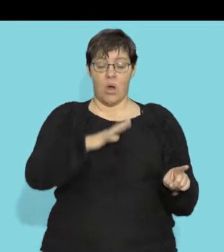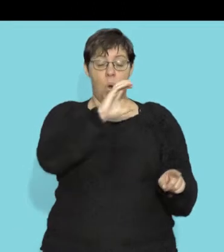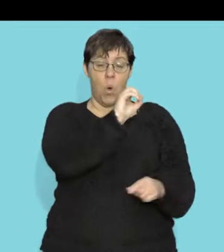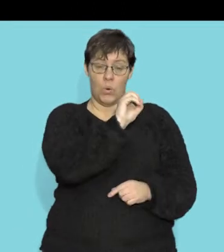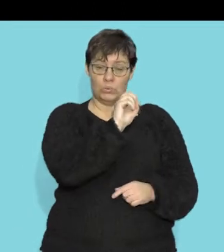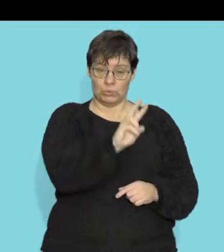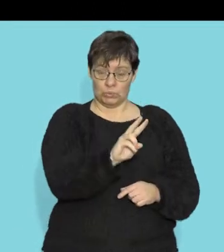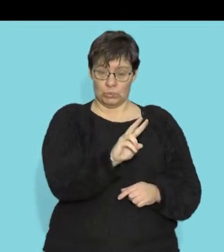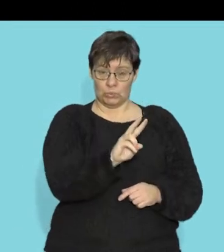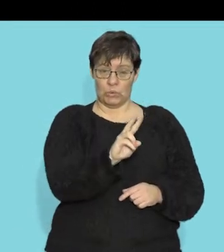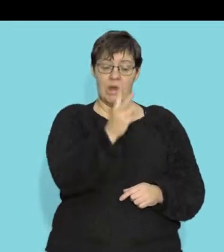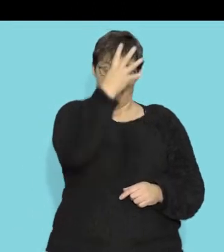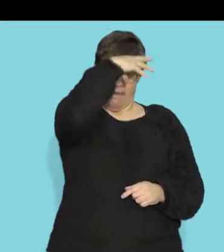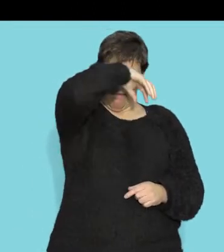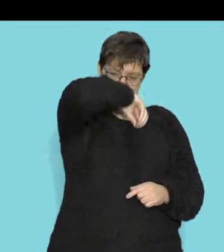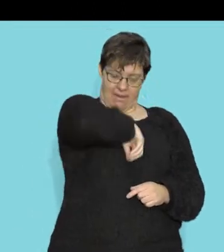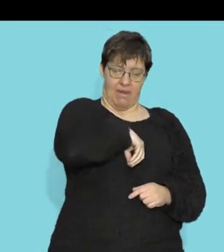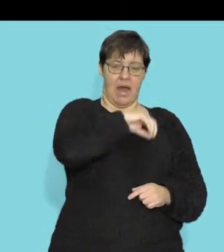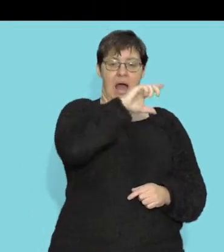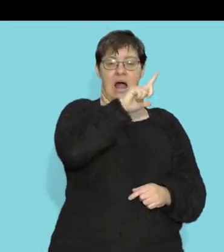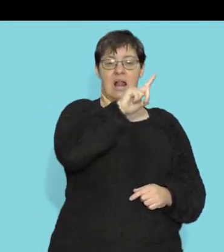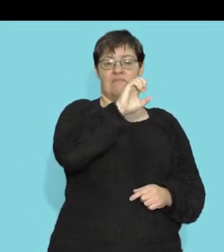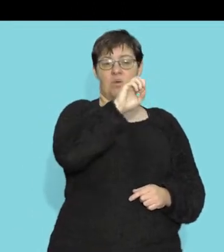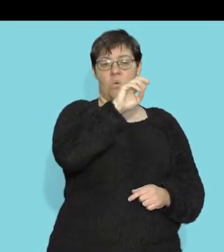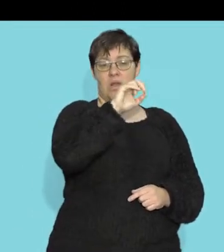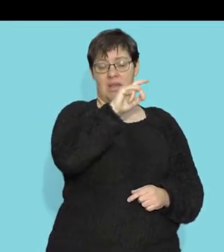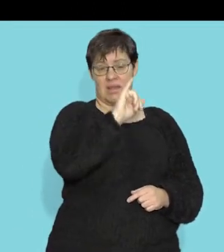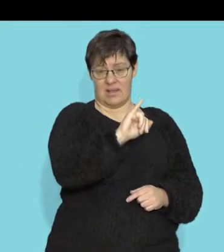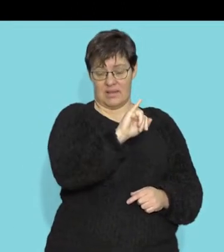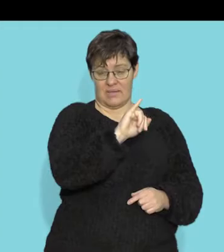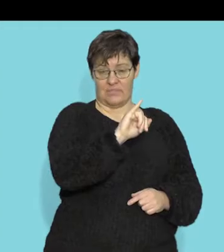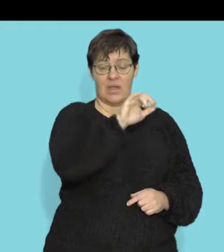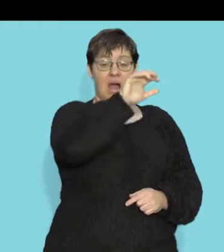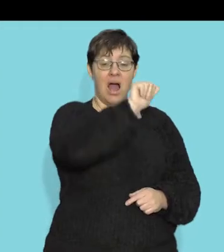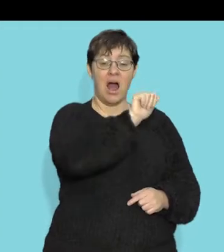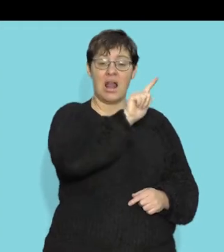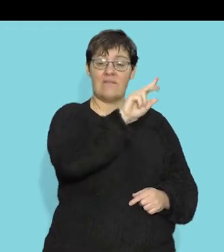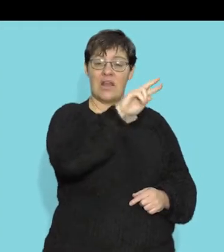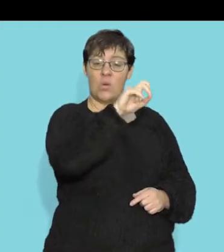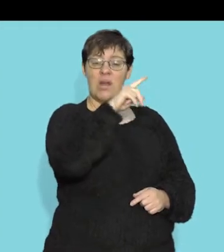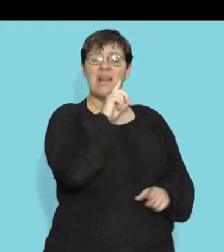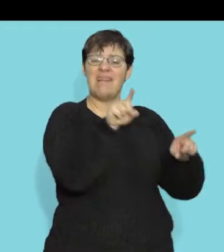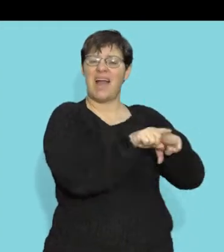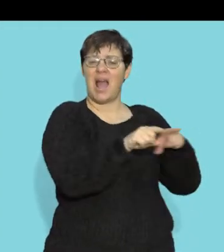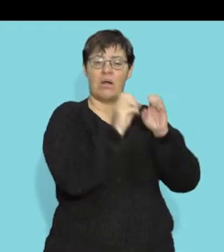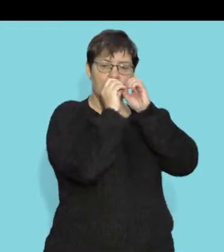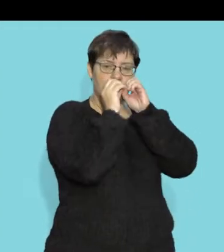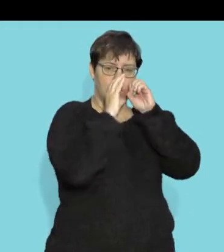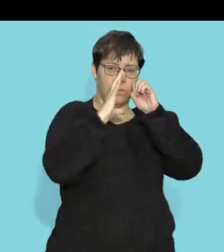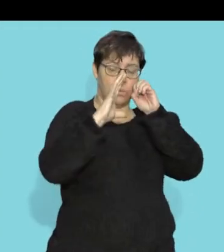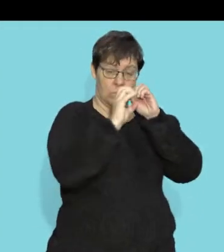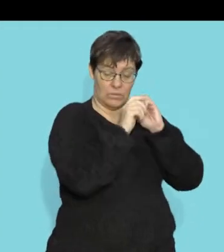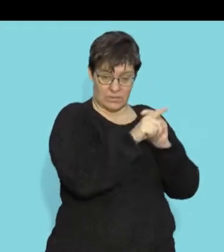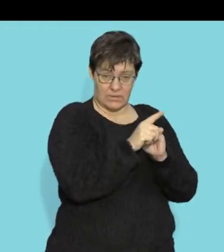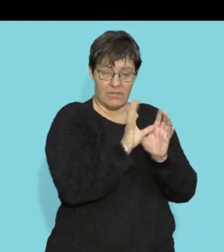oxygen moves into my alveoli. And remember what the alveoli is? They're a balloon. So when they